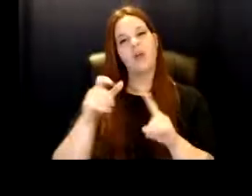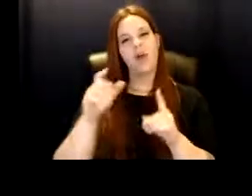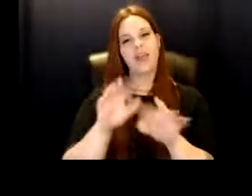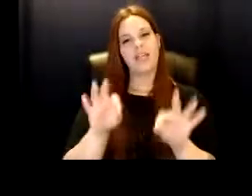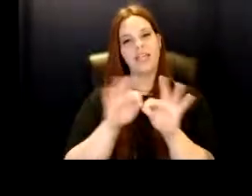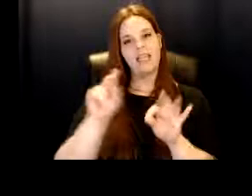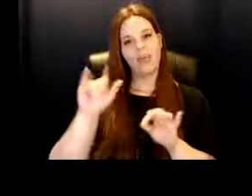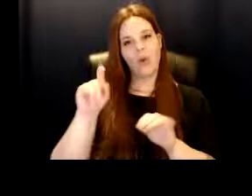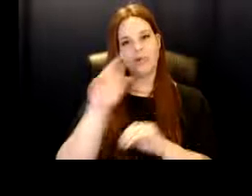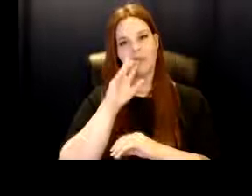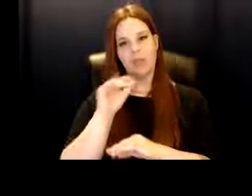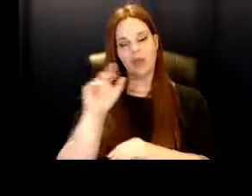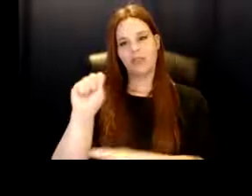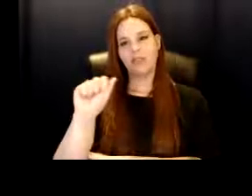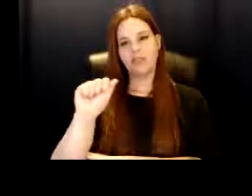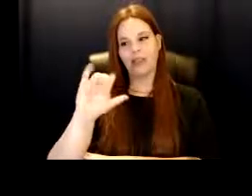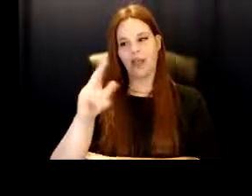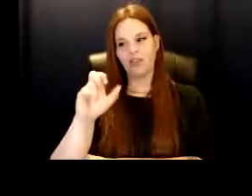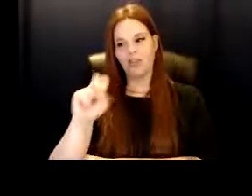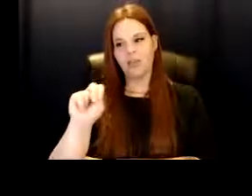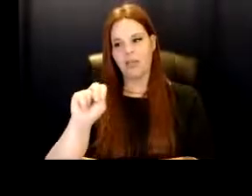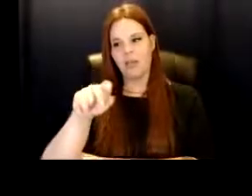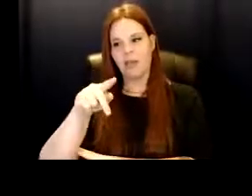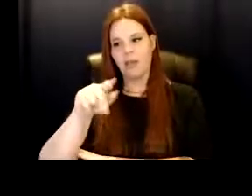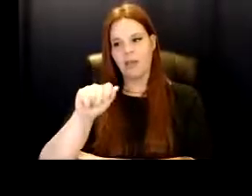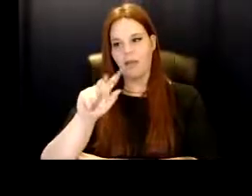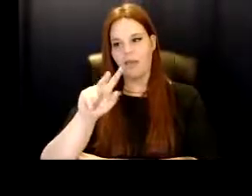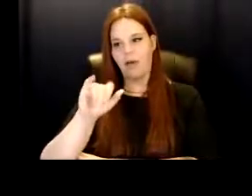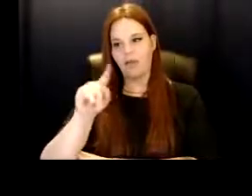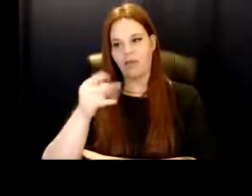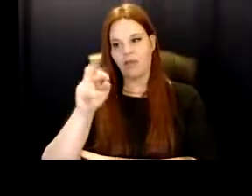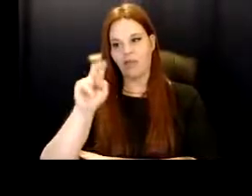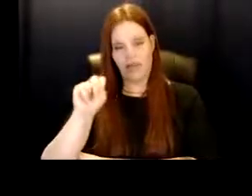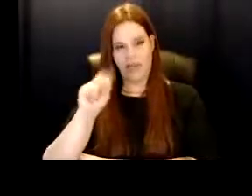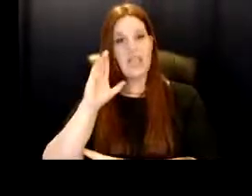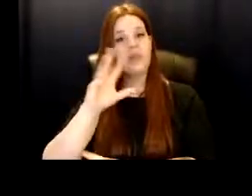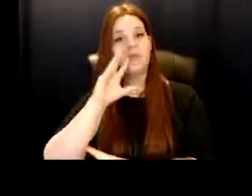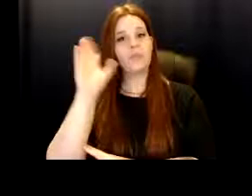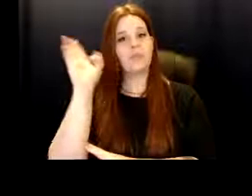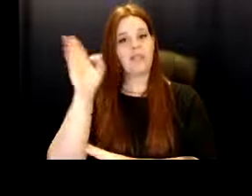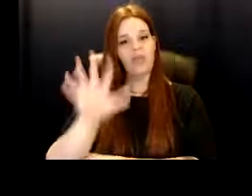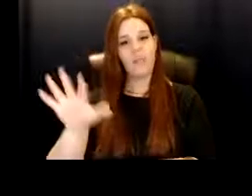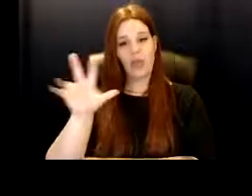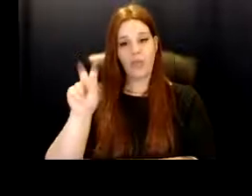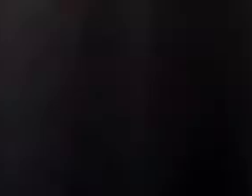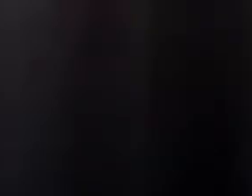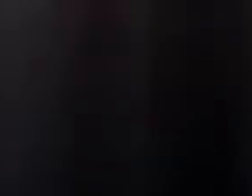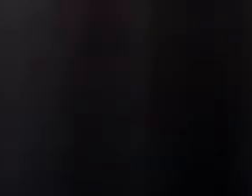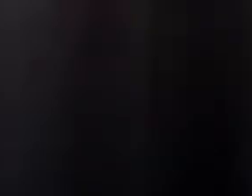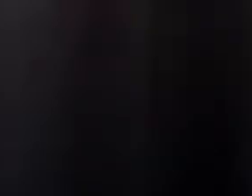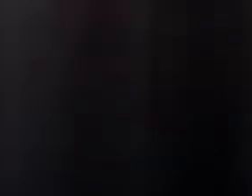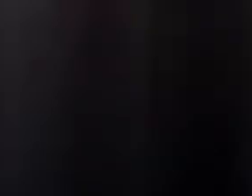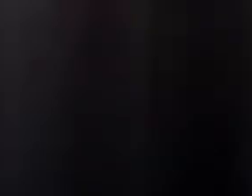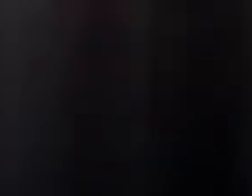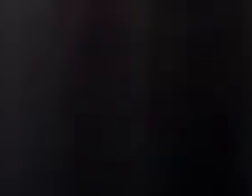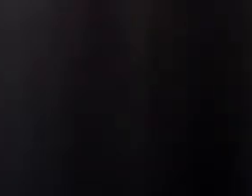Pavithran, with UX Access Board. He'll present for about 30 minutes. After that, we'll have a short break, and then we'll begin